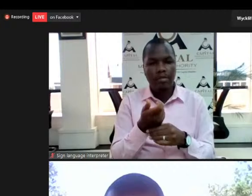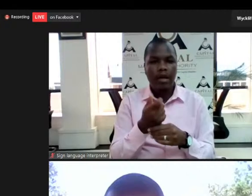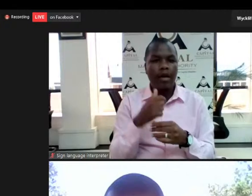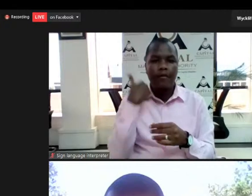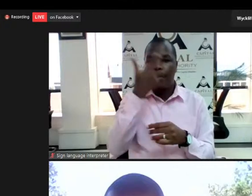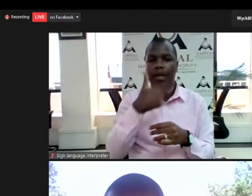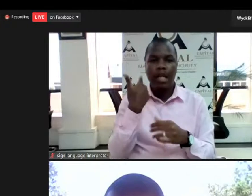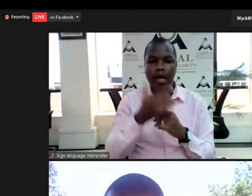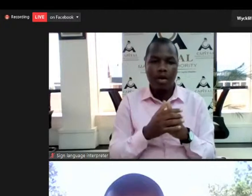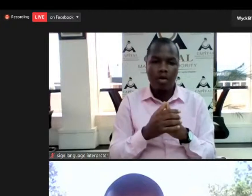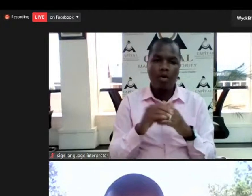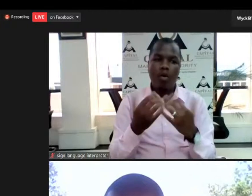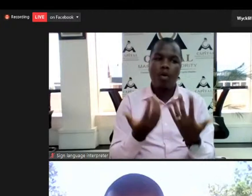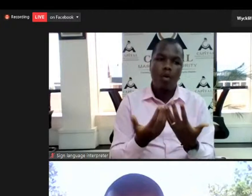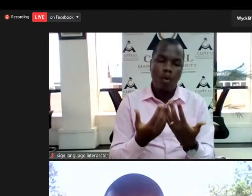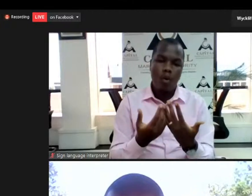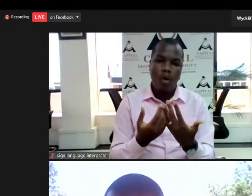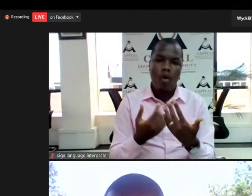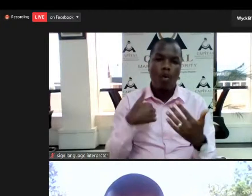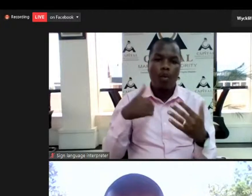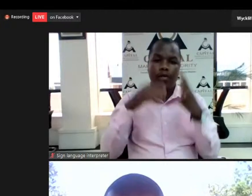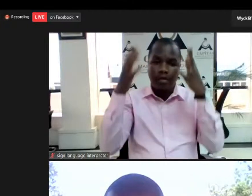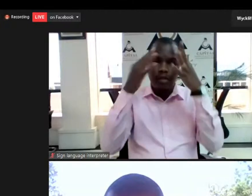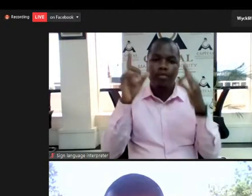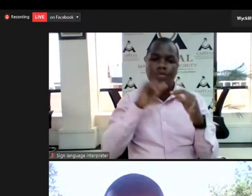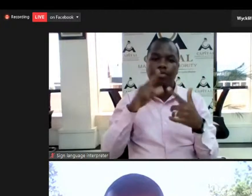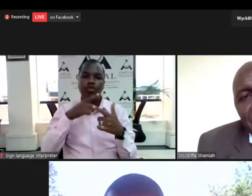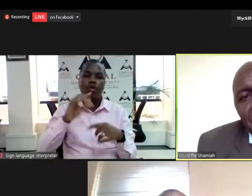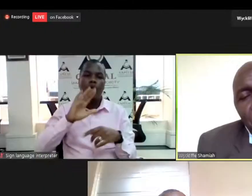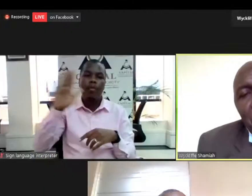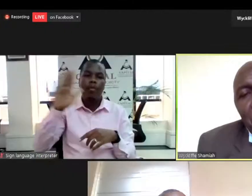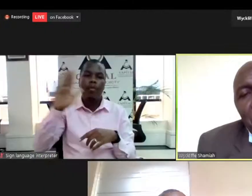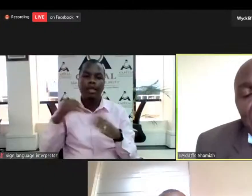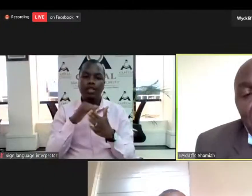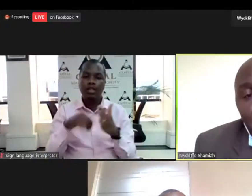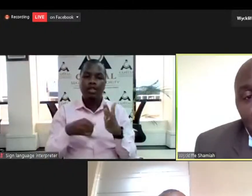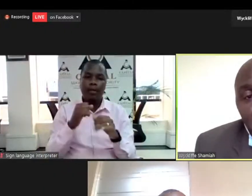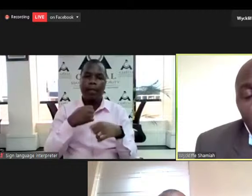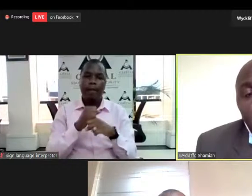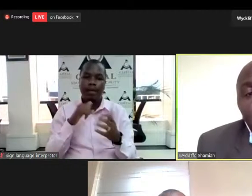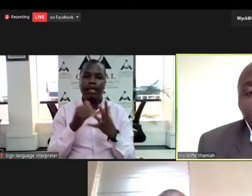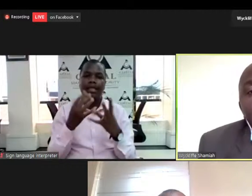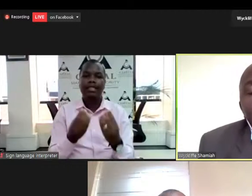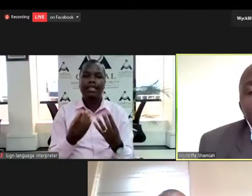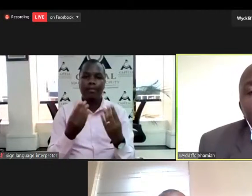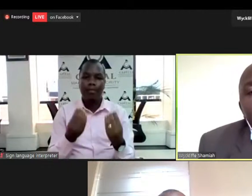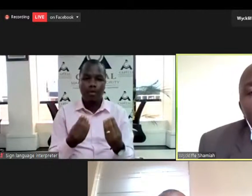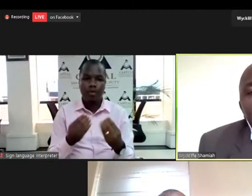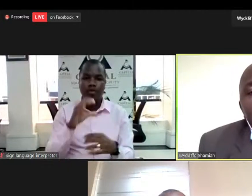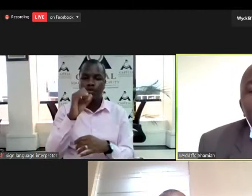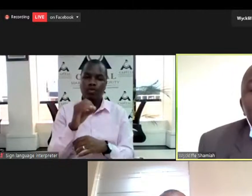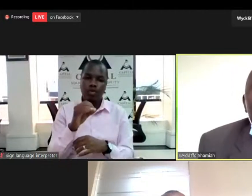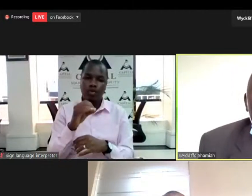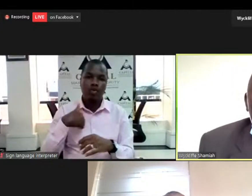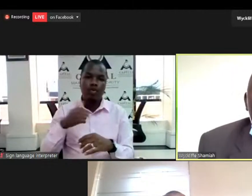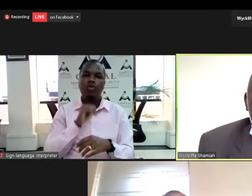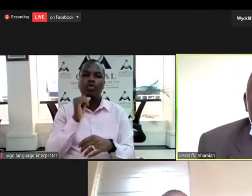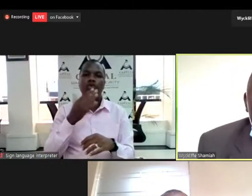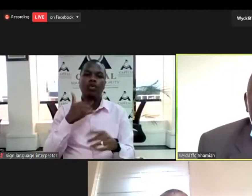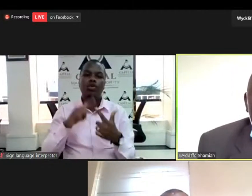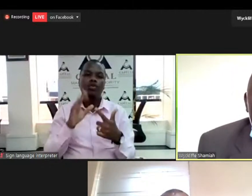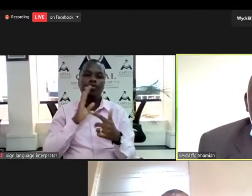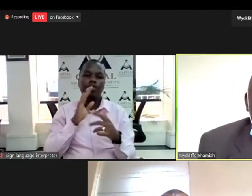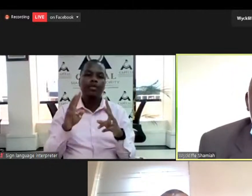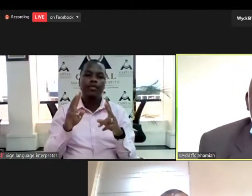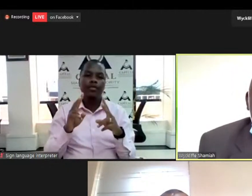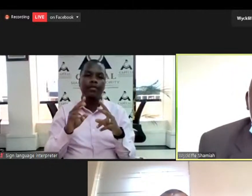familiar, or we've decided to go back and just make it simple. So we don't want to be very